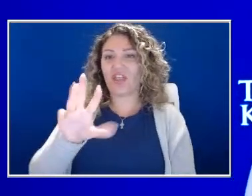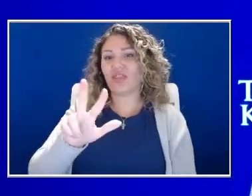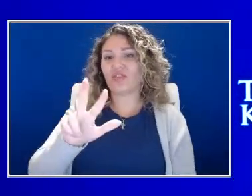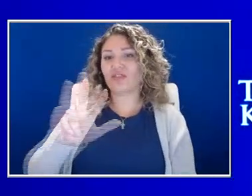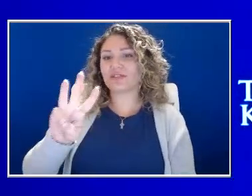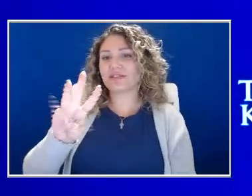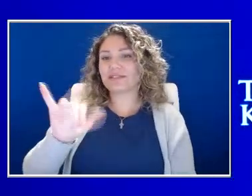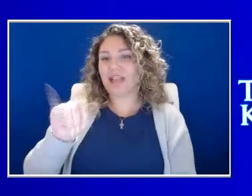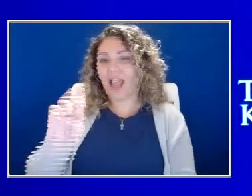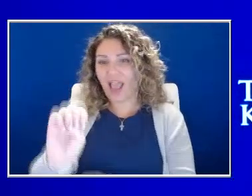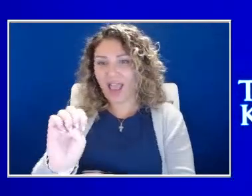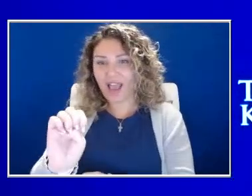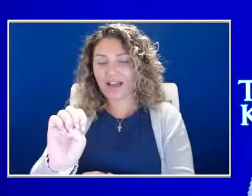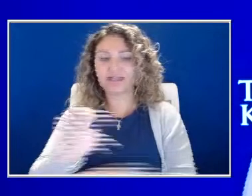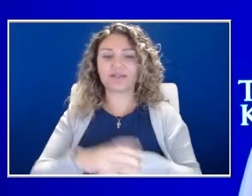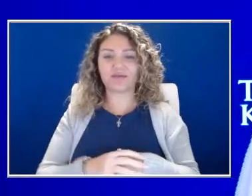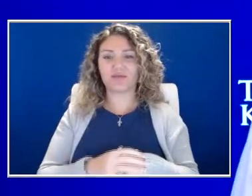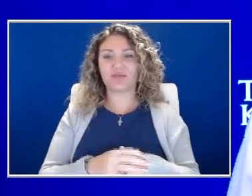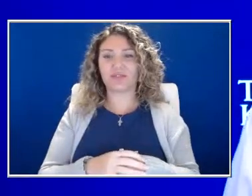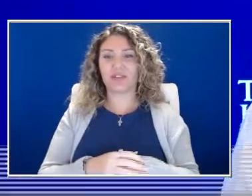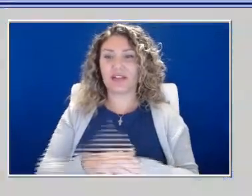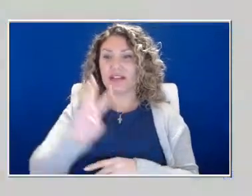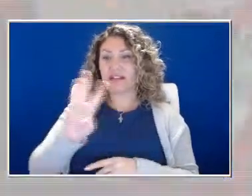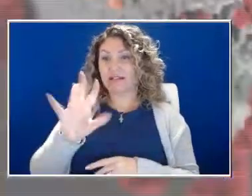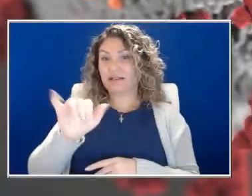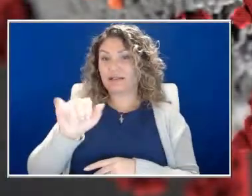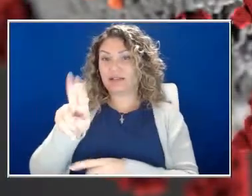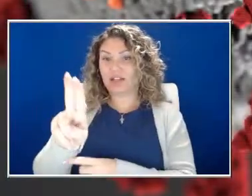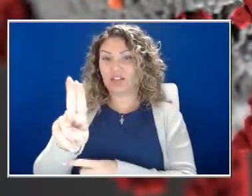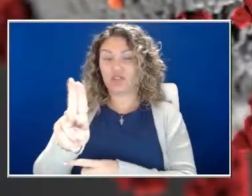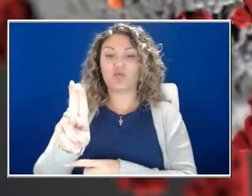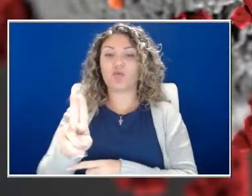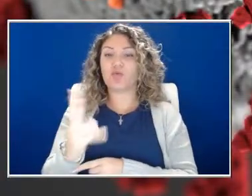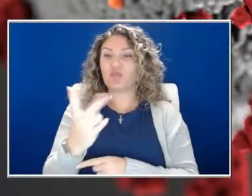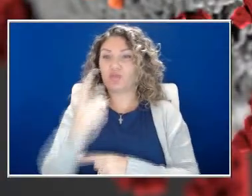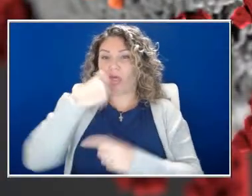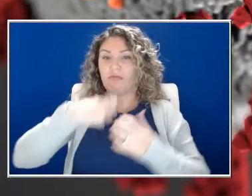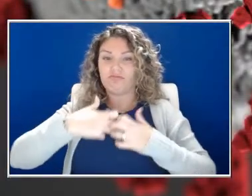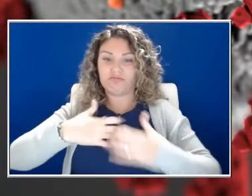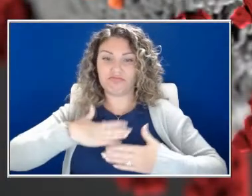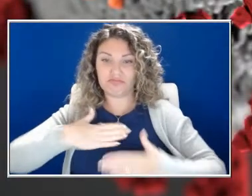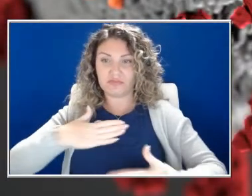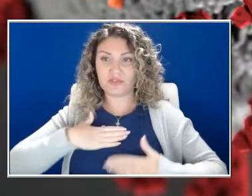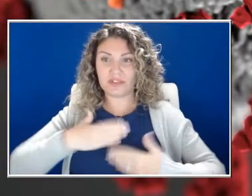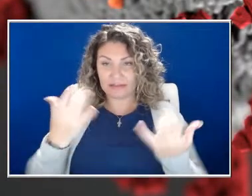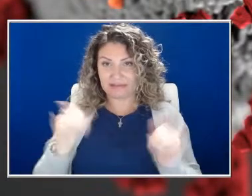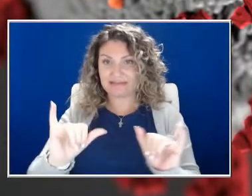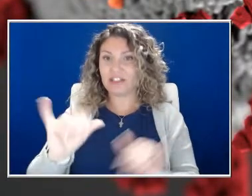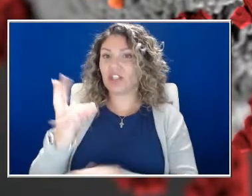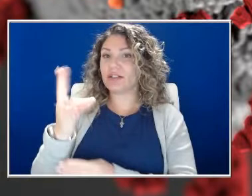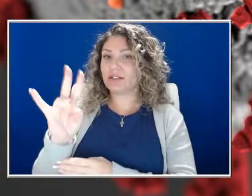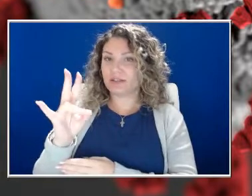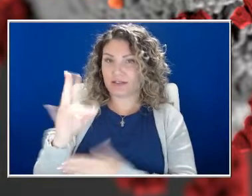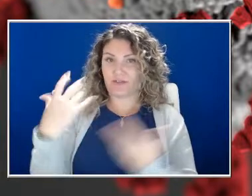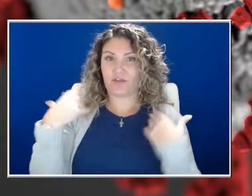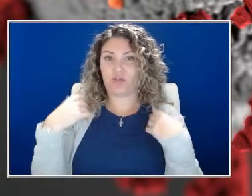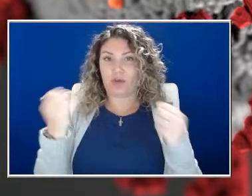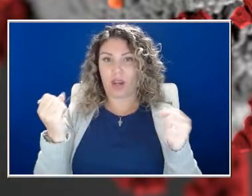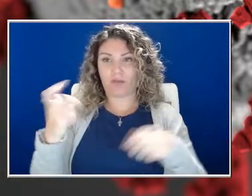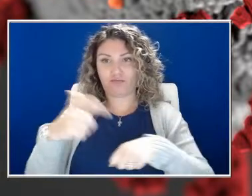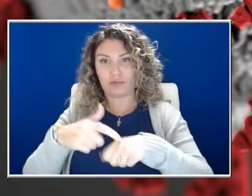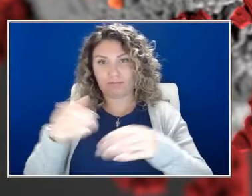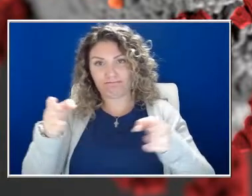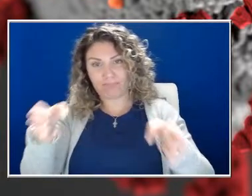infections with 6 in the ICU and 2 of those on the ventilator. We still do have 17 in that recovery period, but